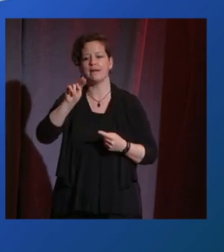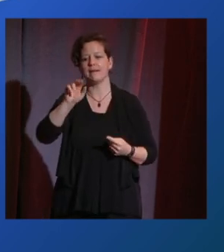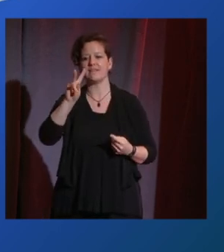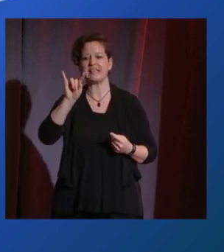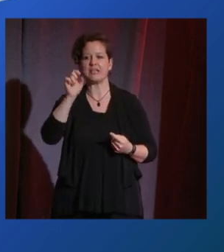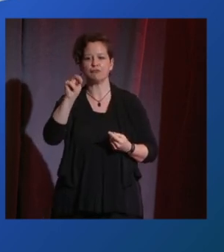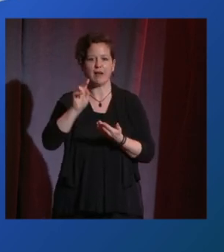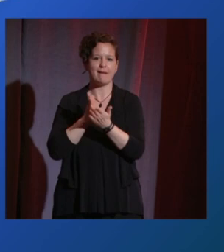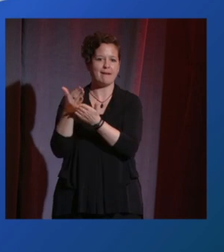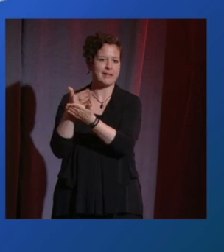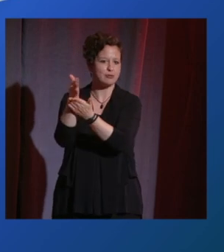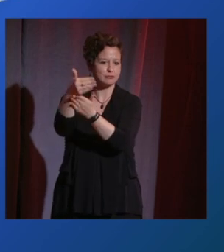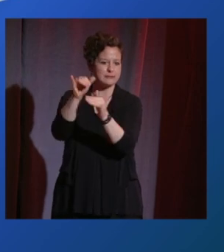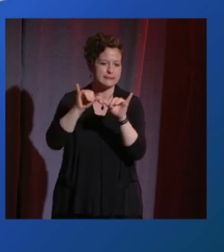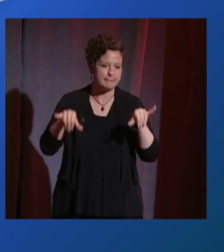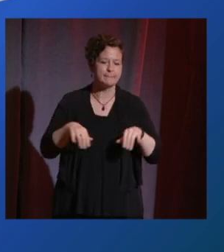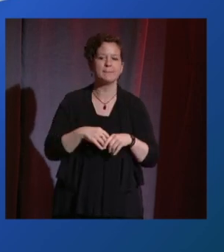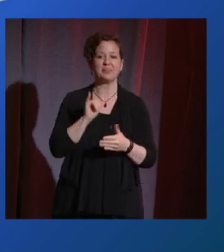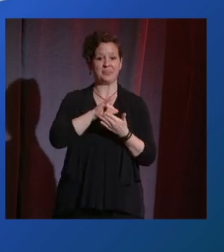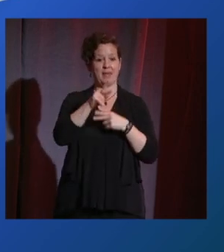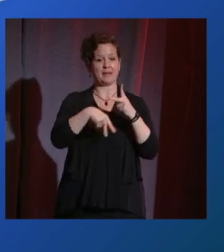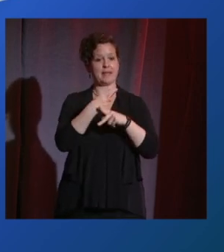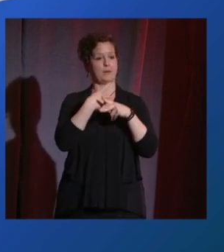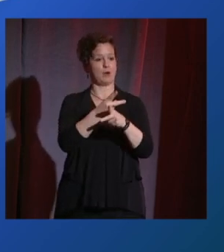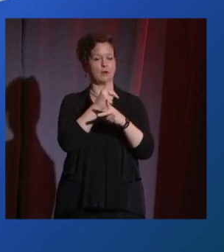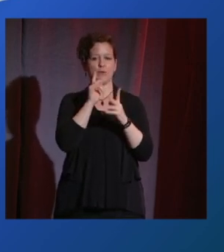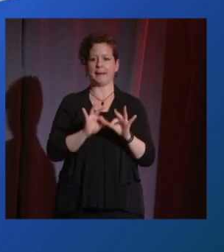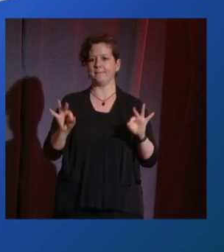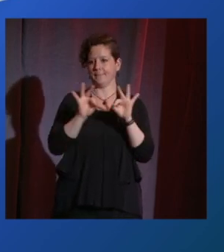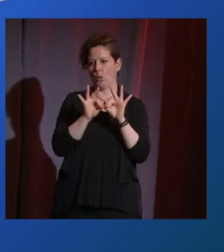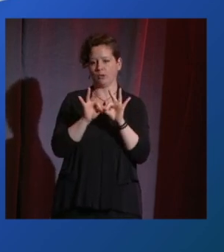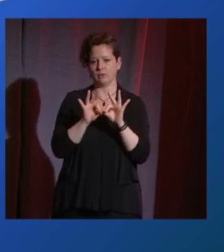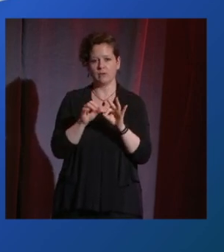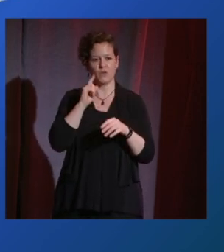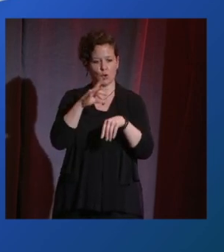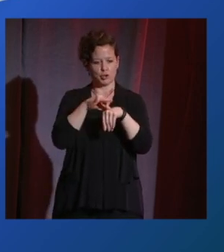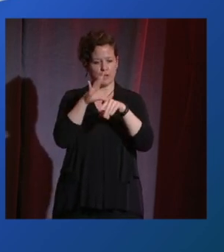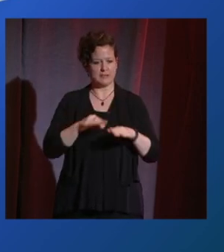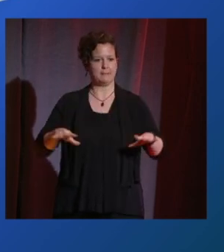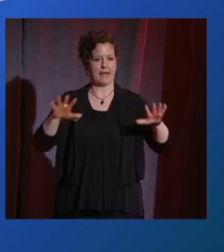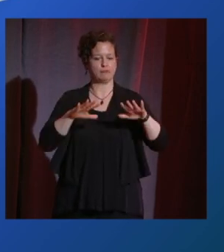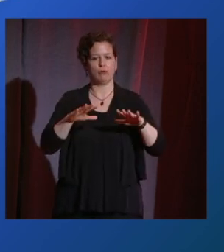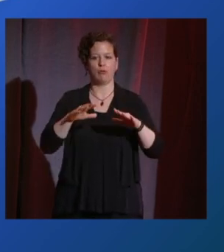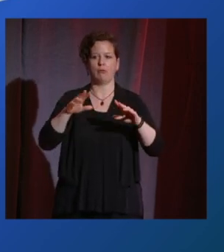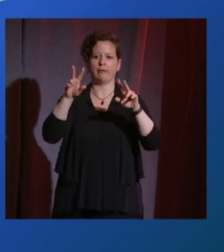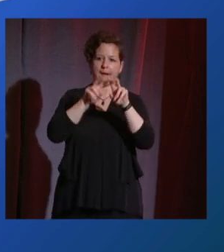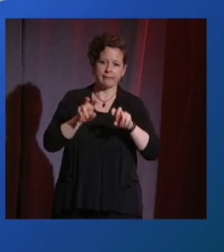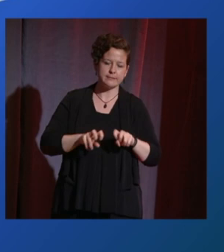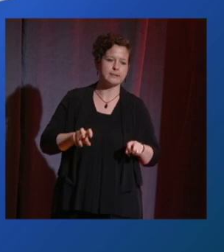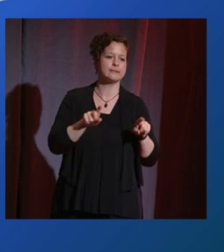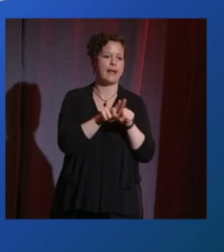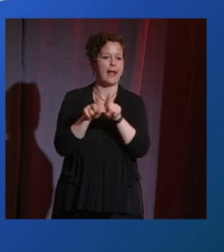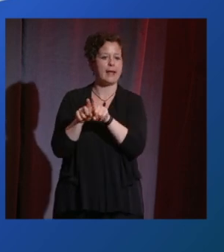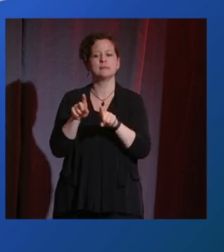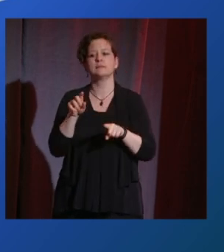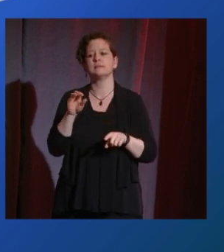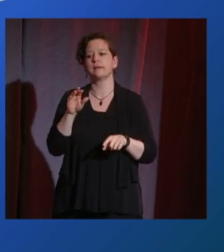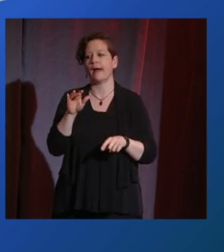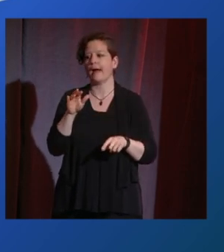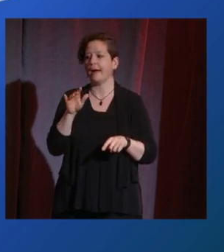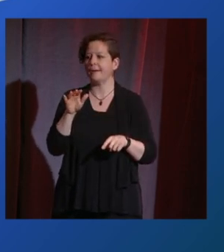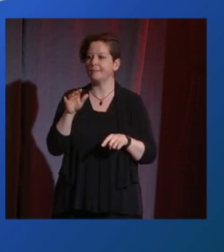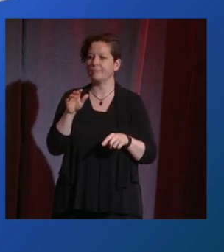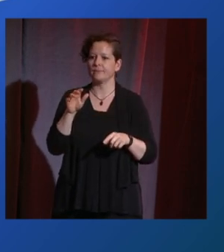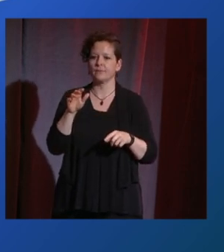very foundational products are very necessary to the geospacial um analysis and and